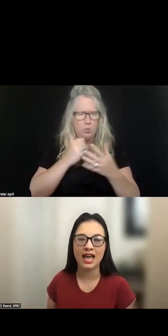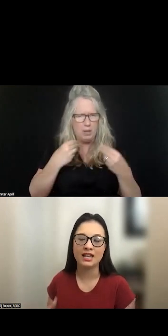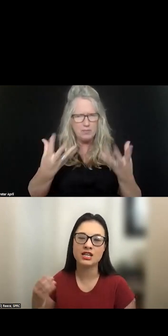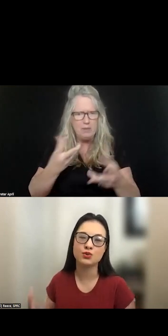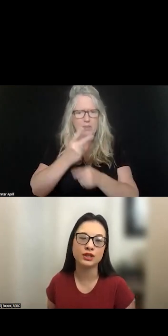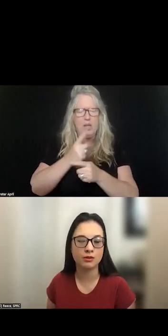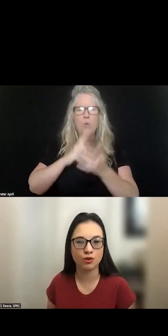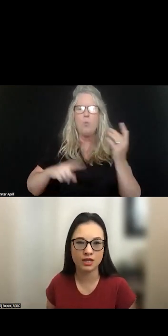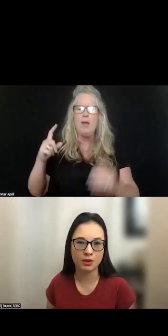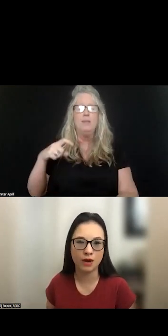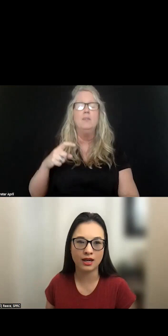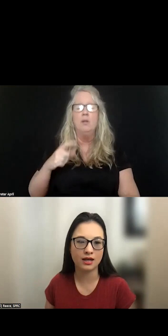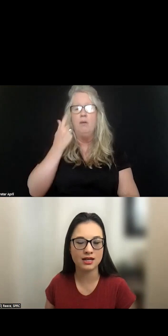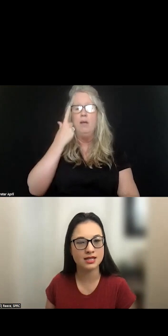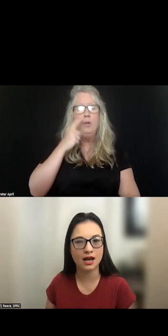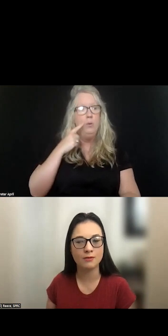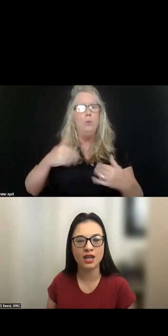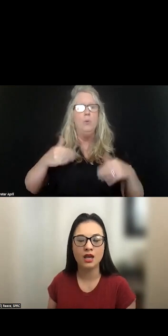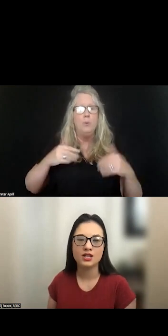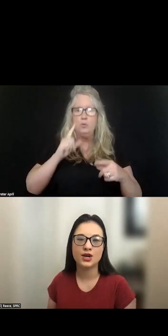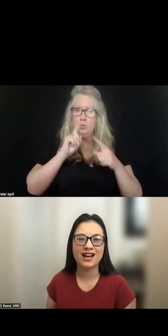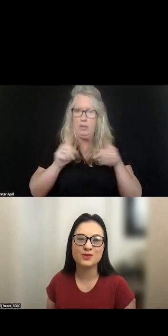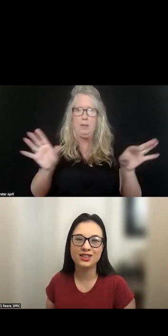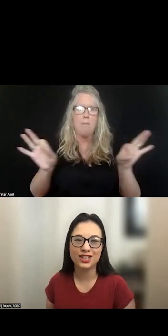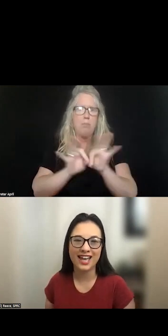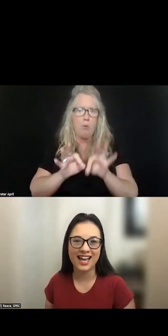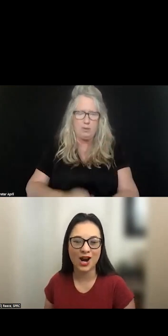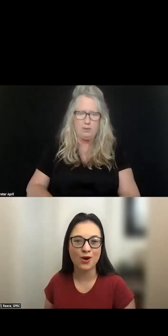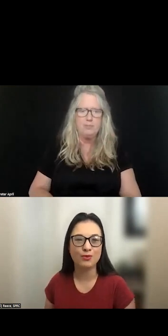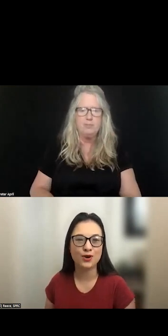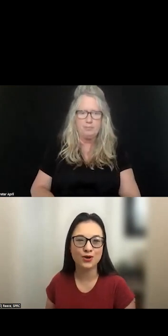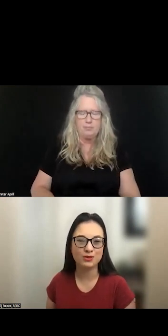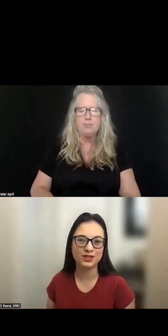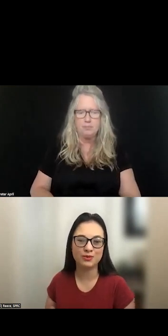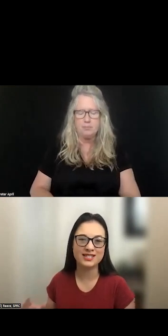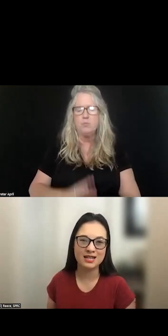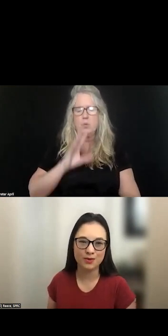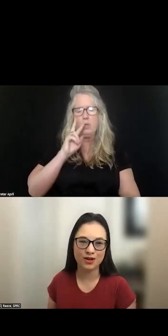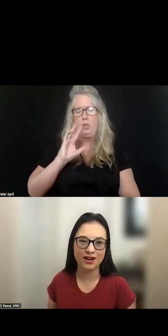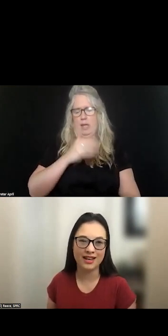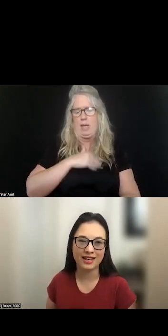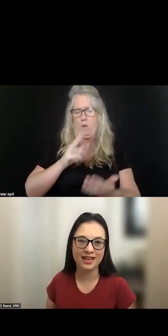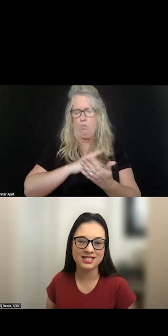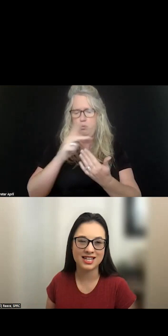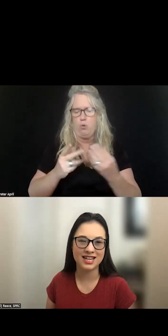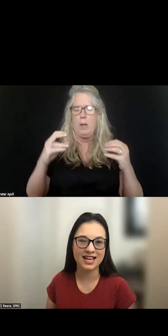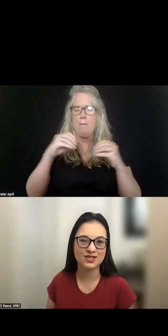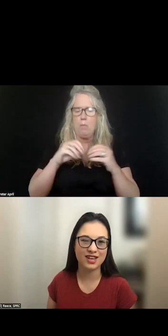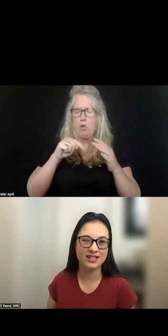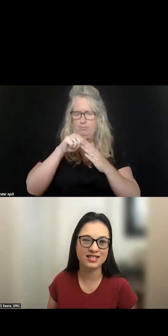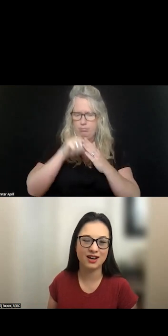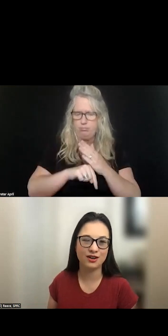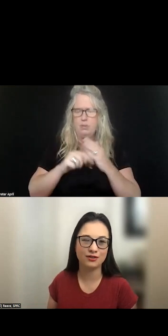need. And I think it's really important that we recognize that. So as we look at our program a little bit deeper and get into the